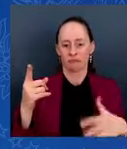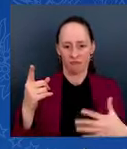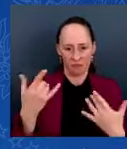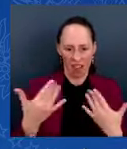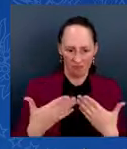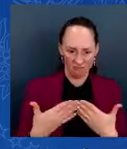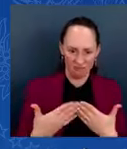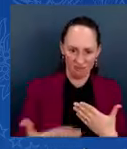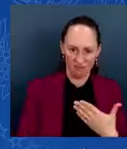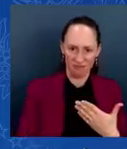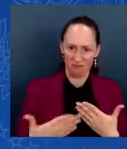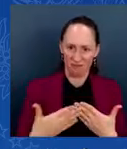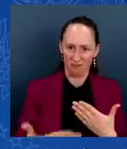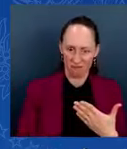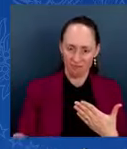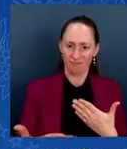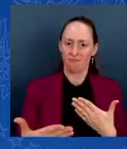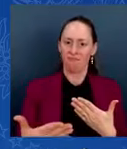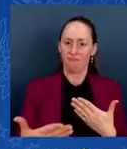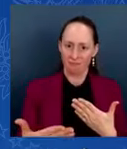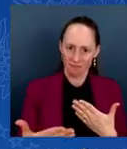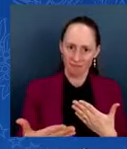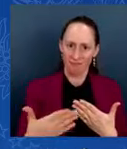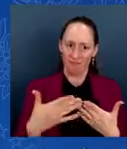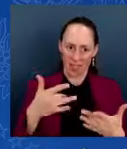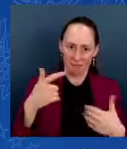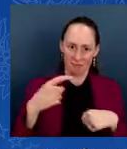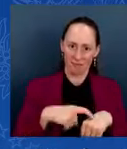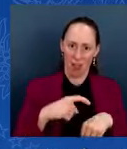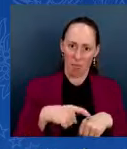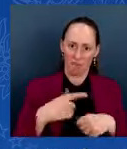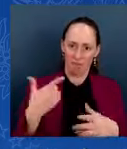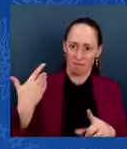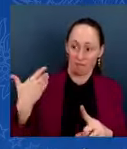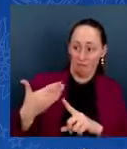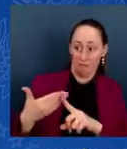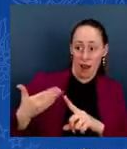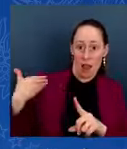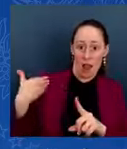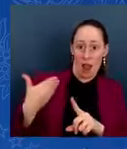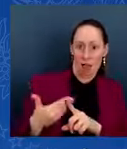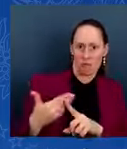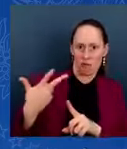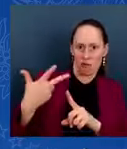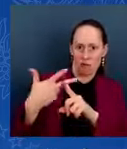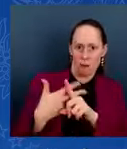get done what I tried to get done when I was a young senator at 30 years old.